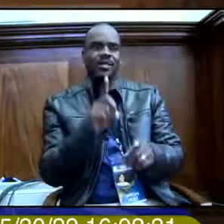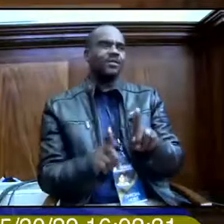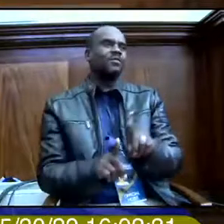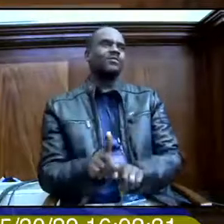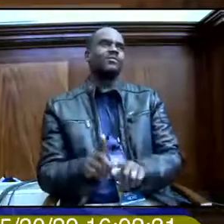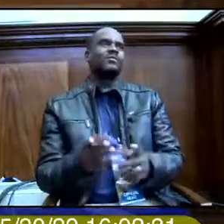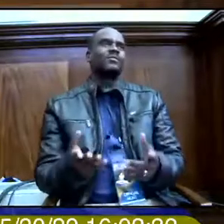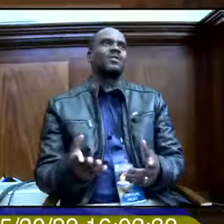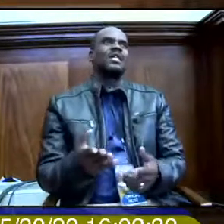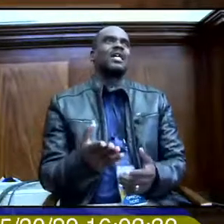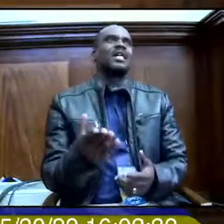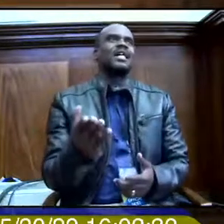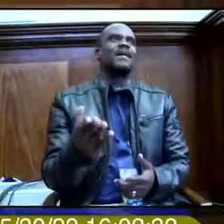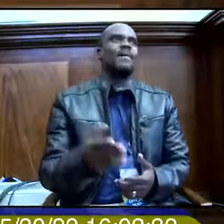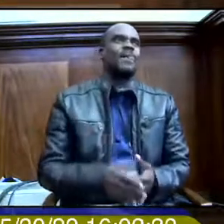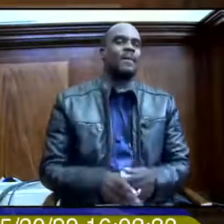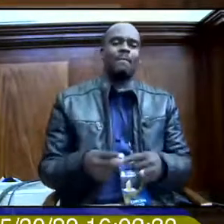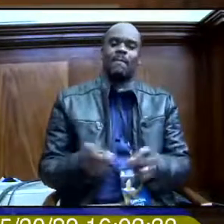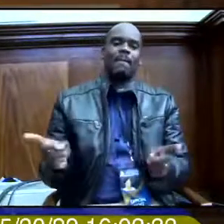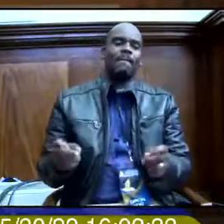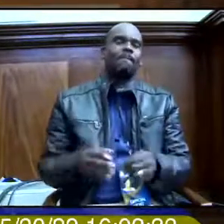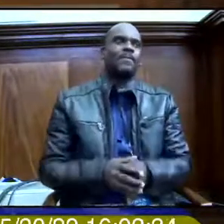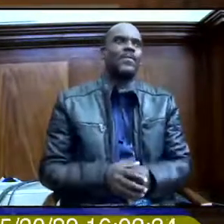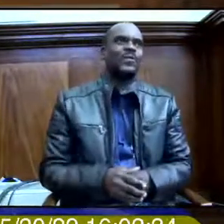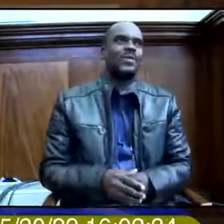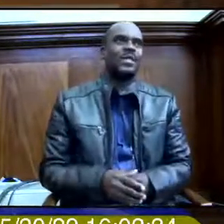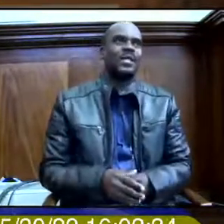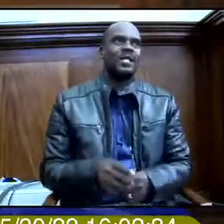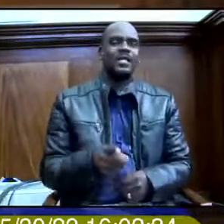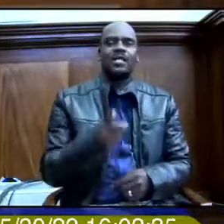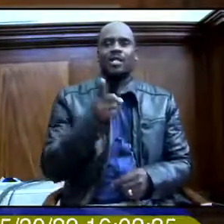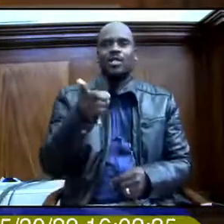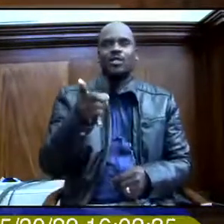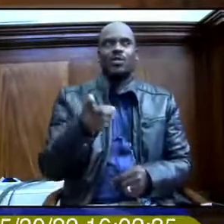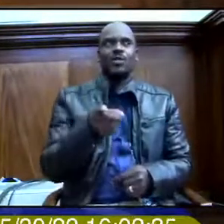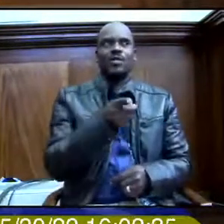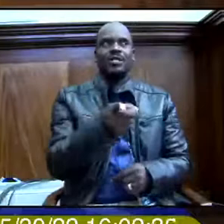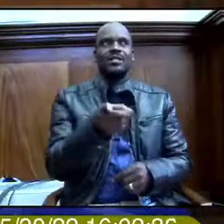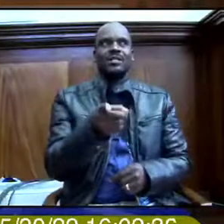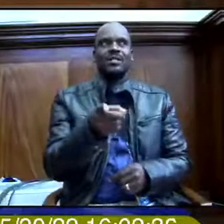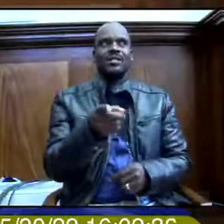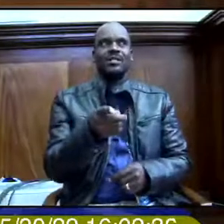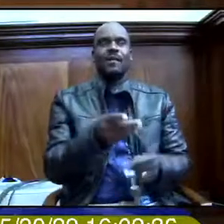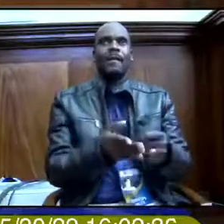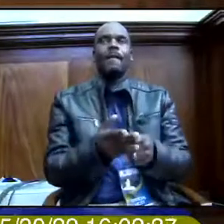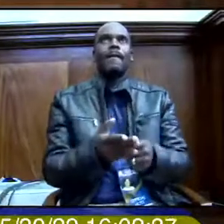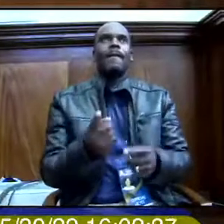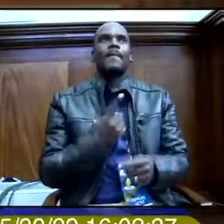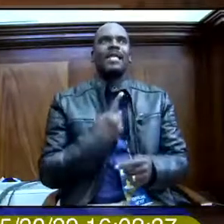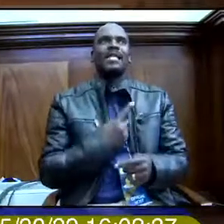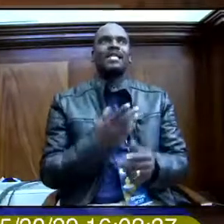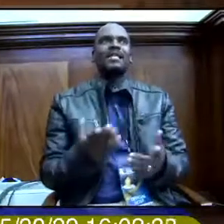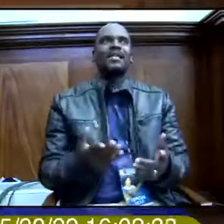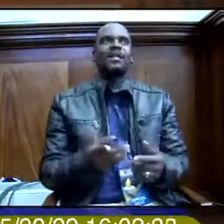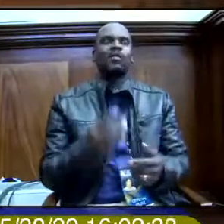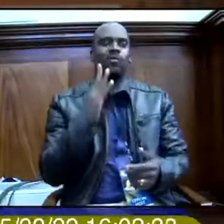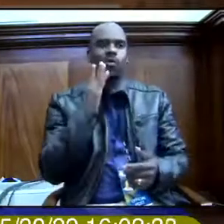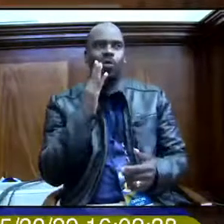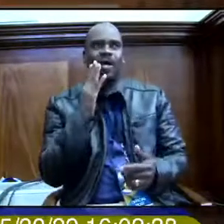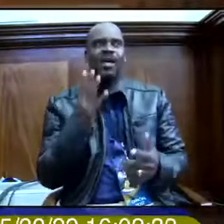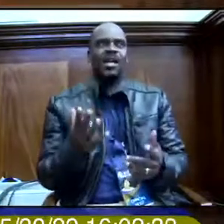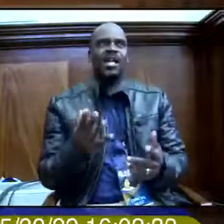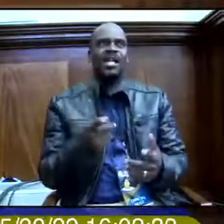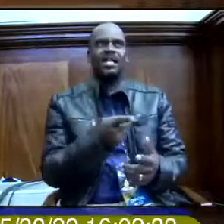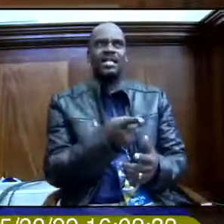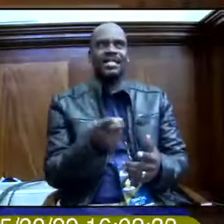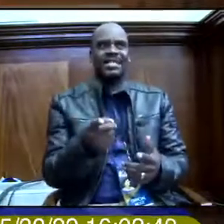castle what is pagani but then i said to me it seems as if biking is like watching a soccer game where the referee